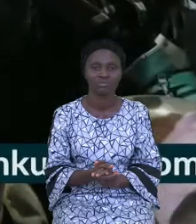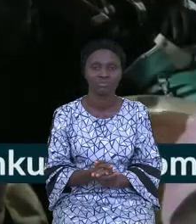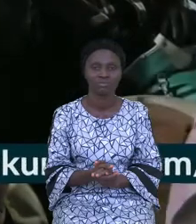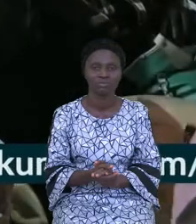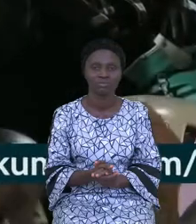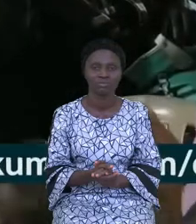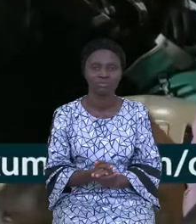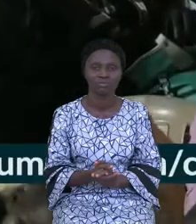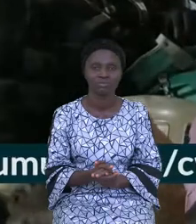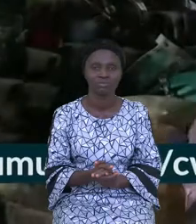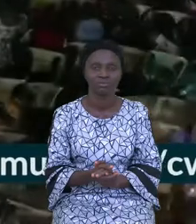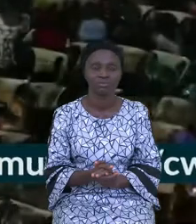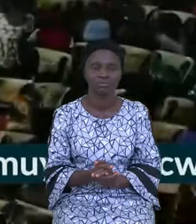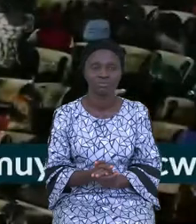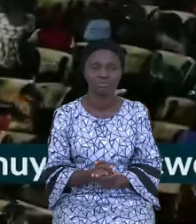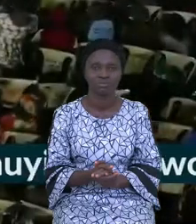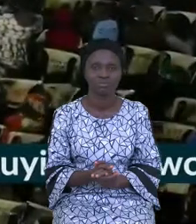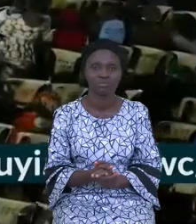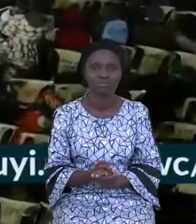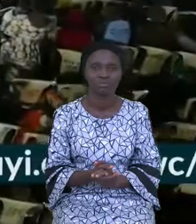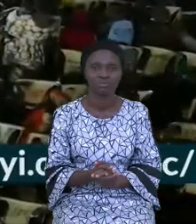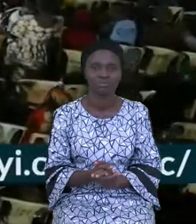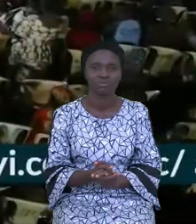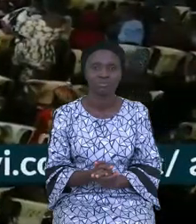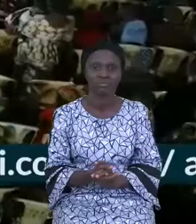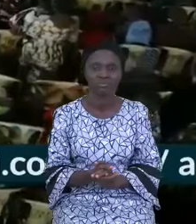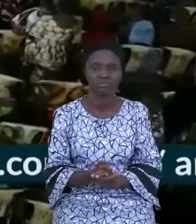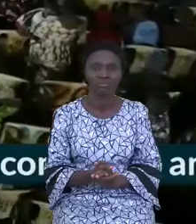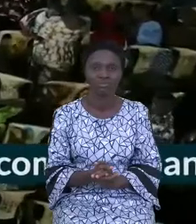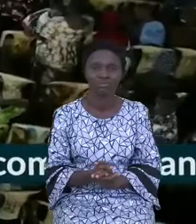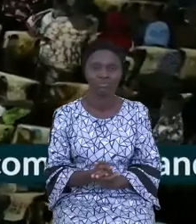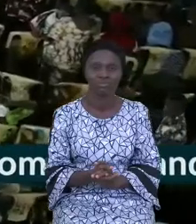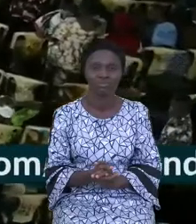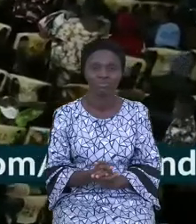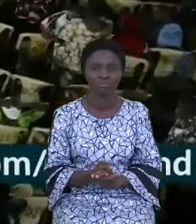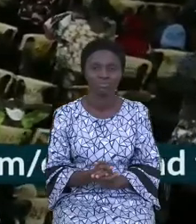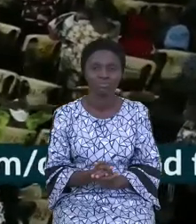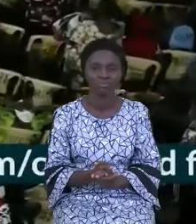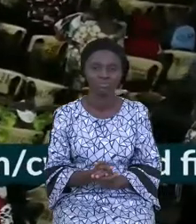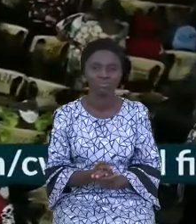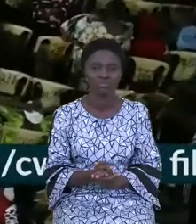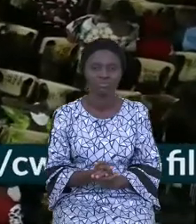We'll work on it even tonight. Thank you. Over there.